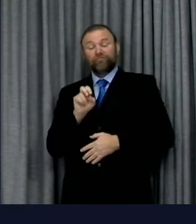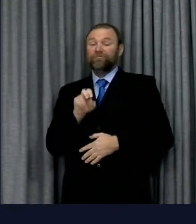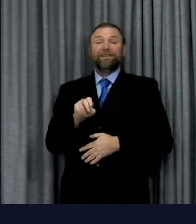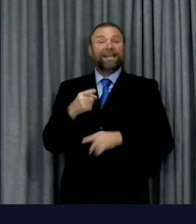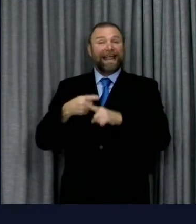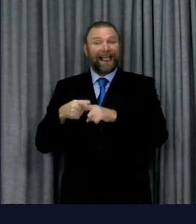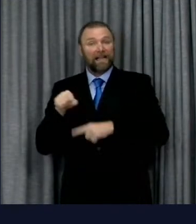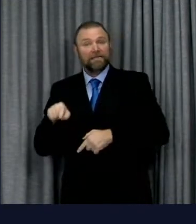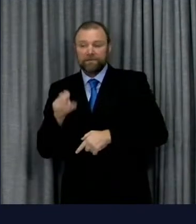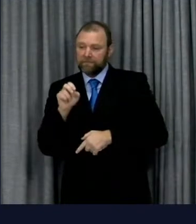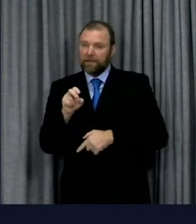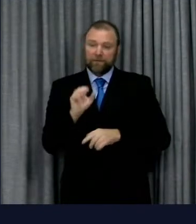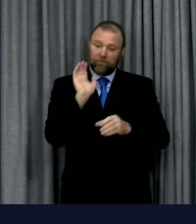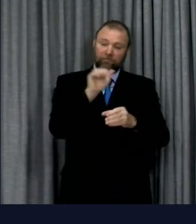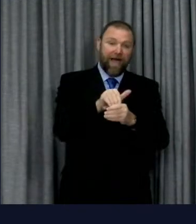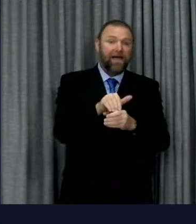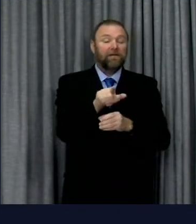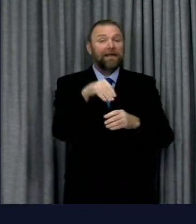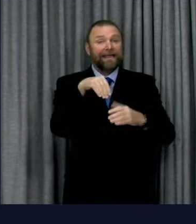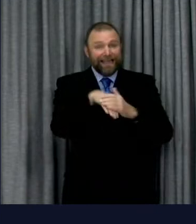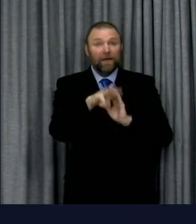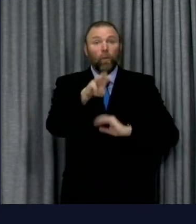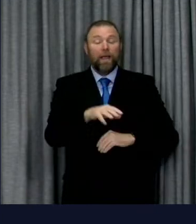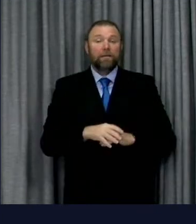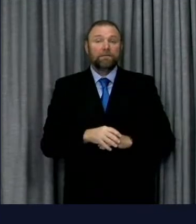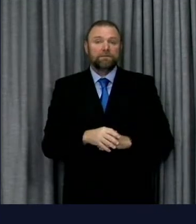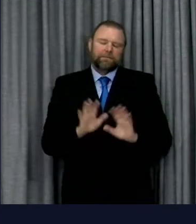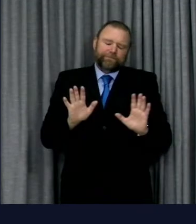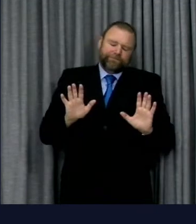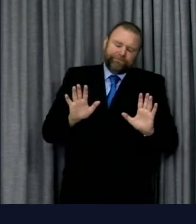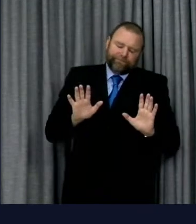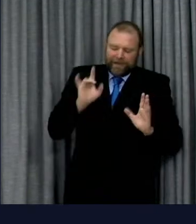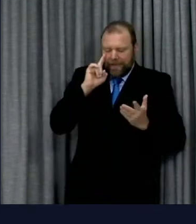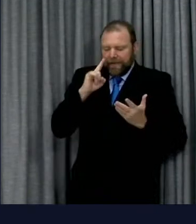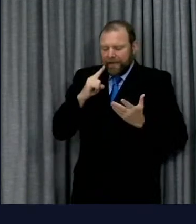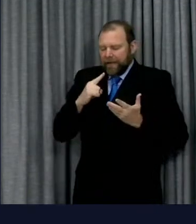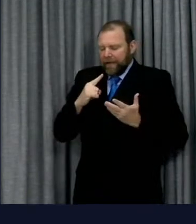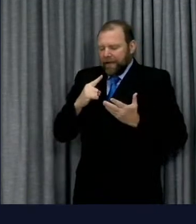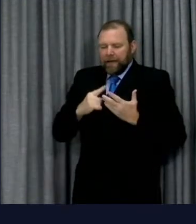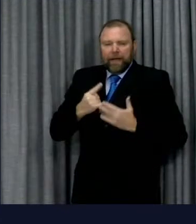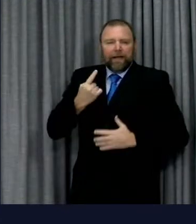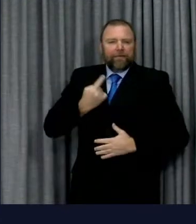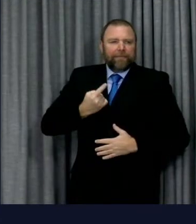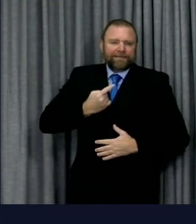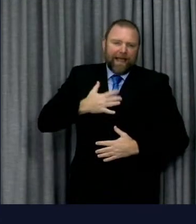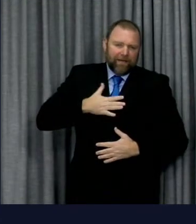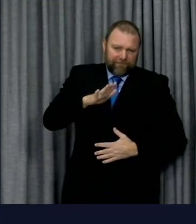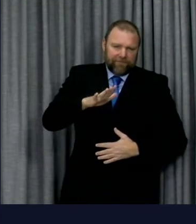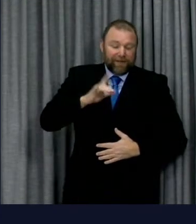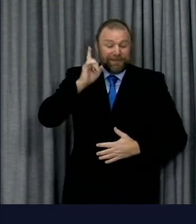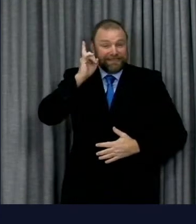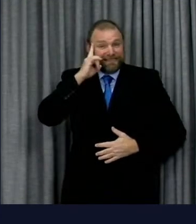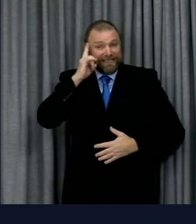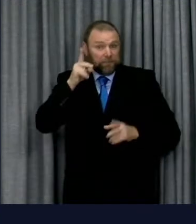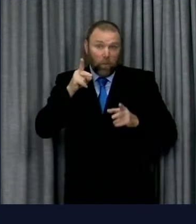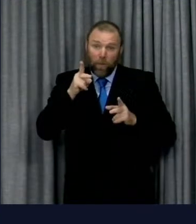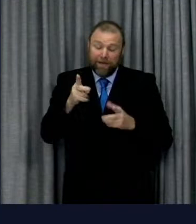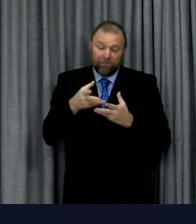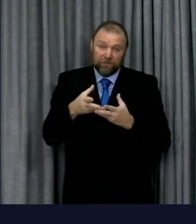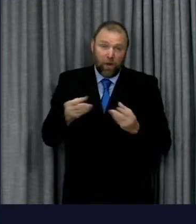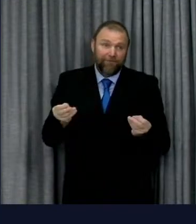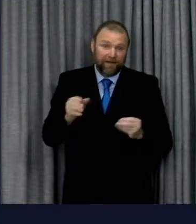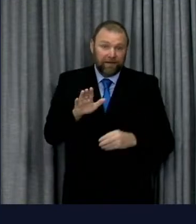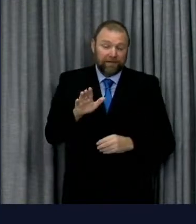the ground you play on turns out to be in Wales. Now, I always believe myself that there was just a sensible way of